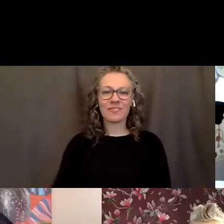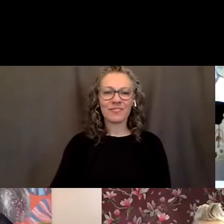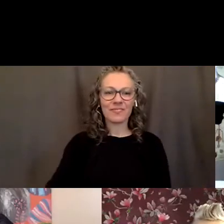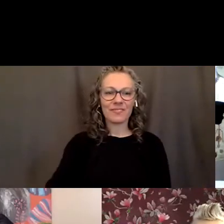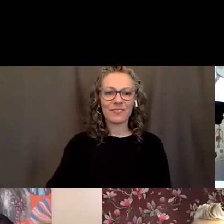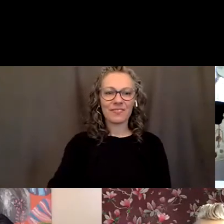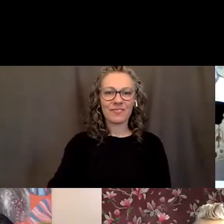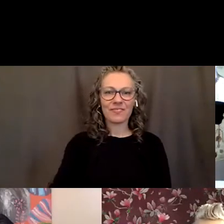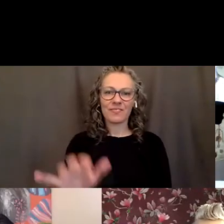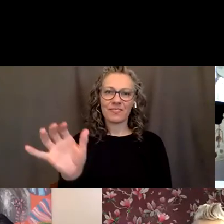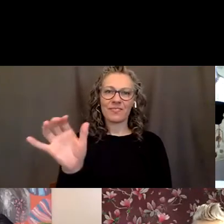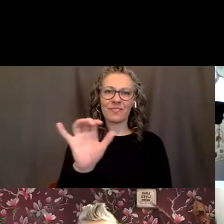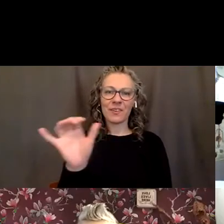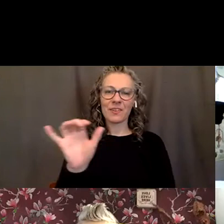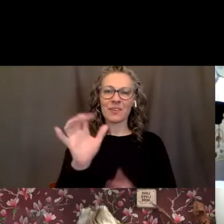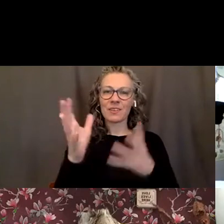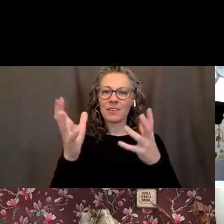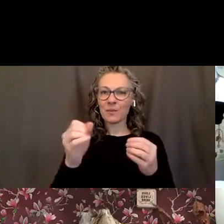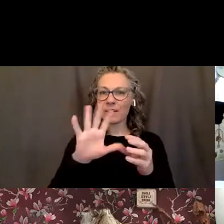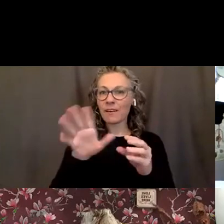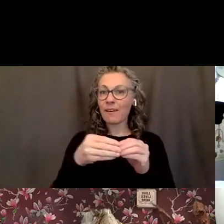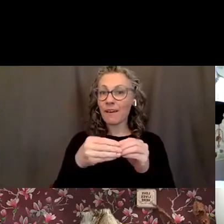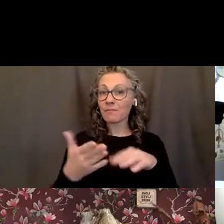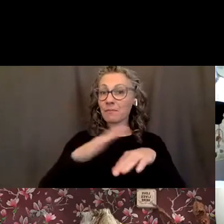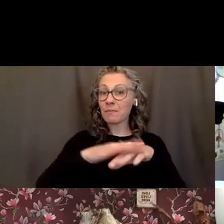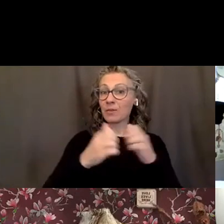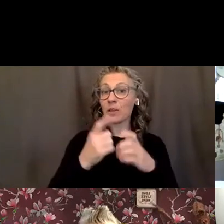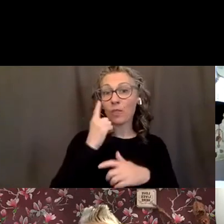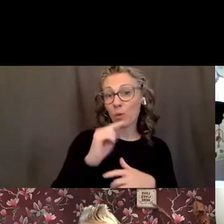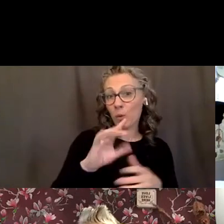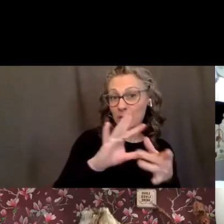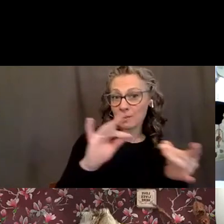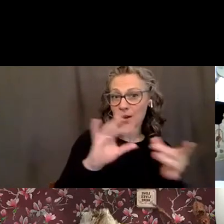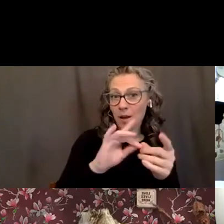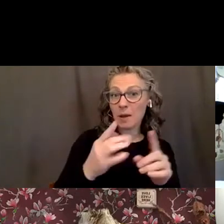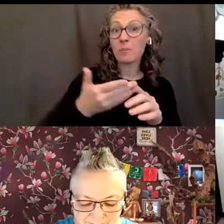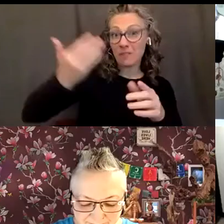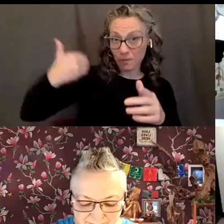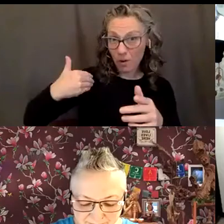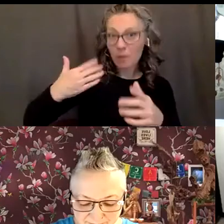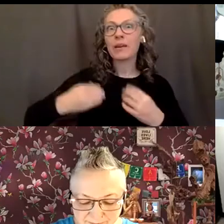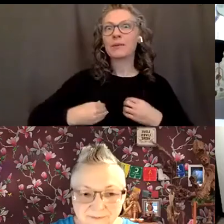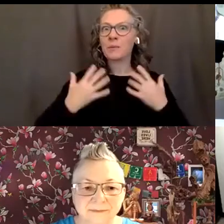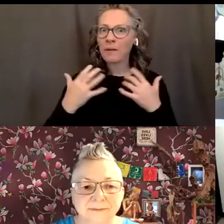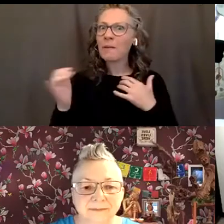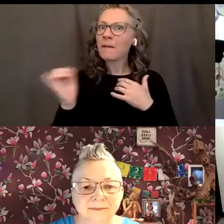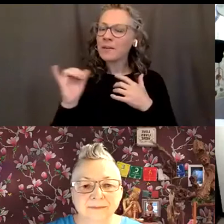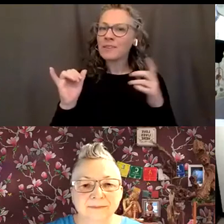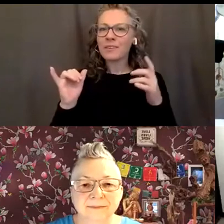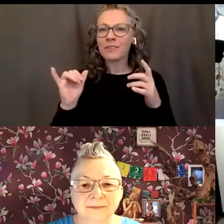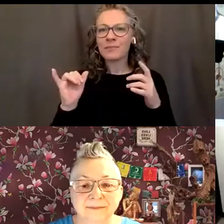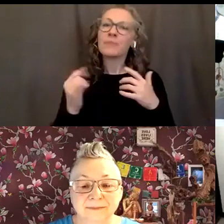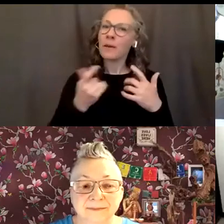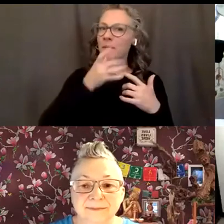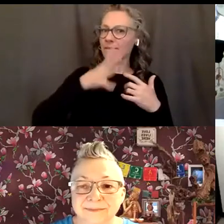So I wanted to actually build upon something that Thorne had said earlier, but I also was inspired to share, I look very